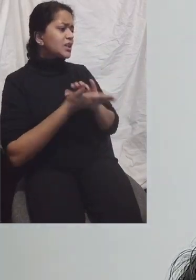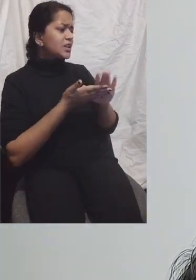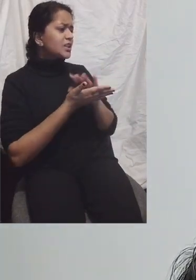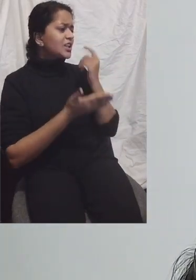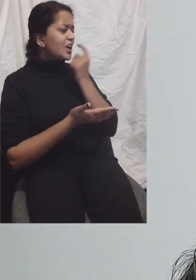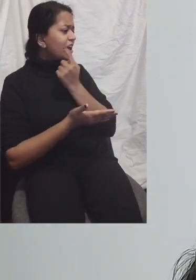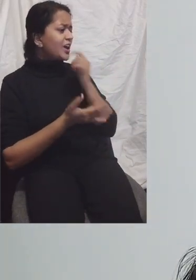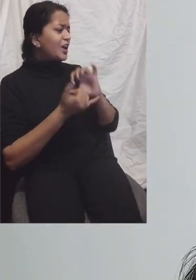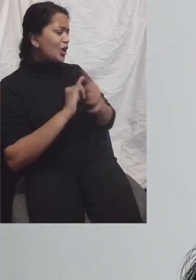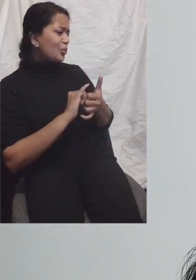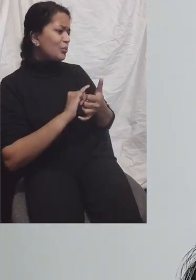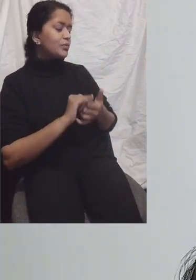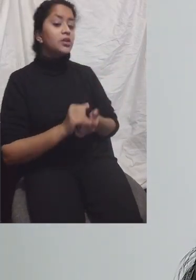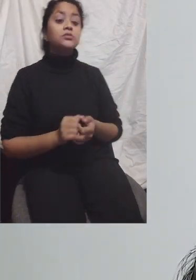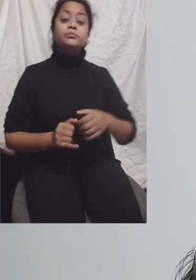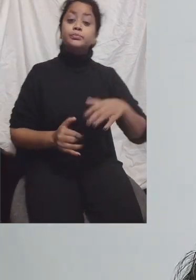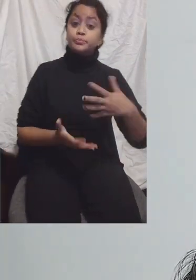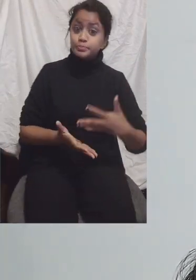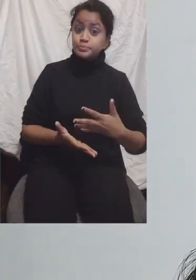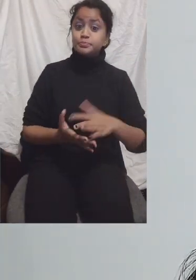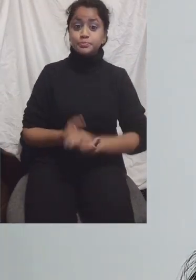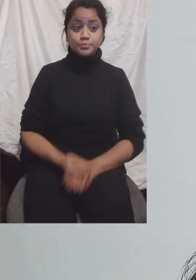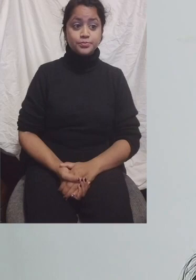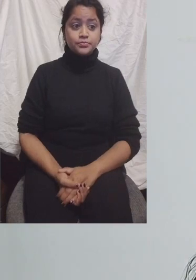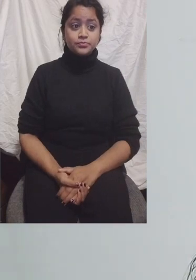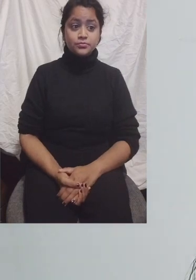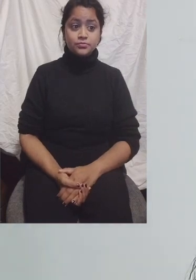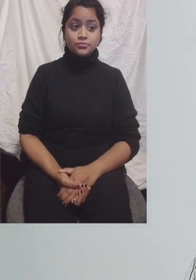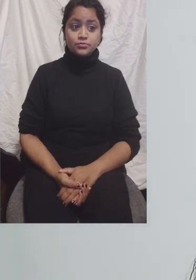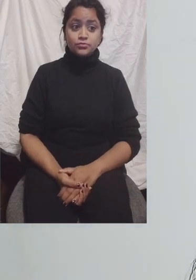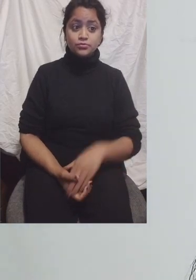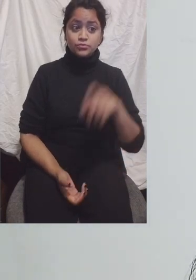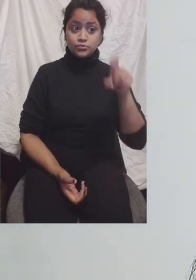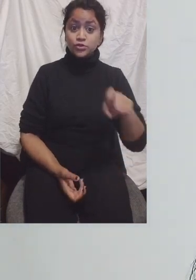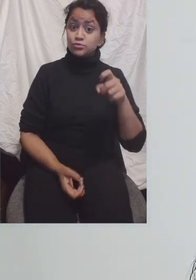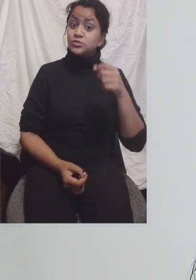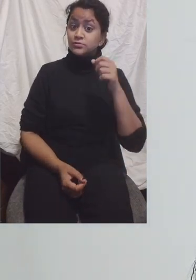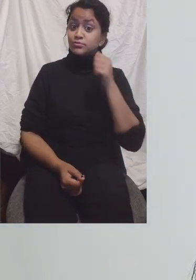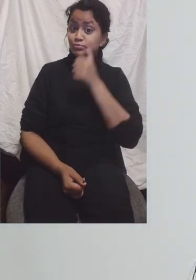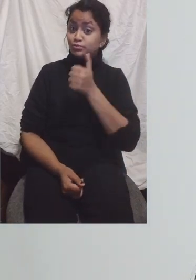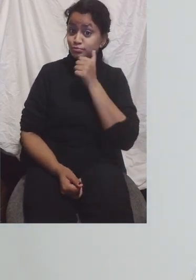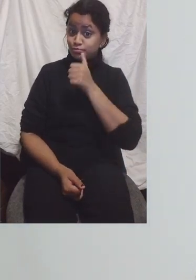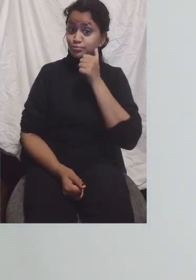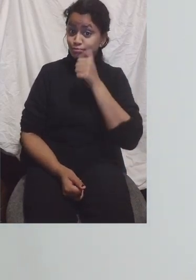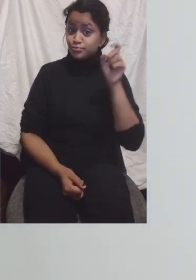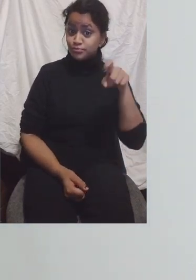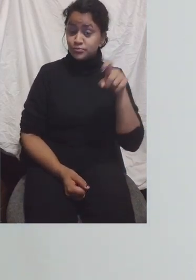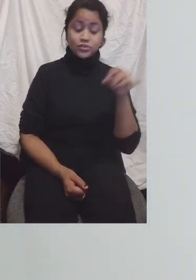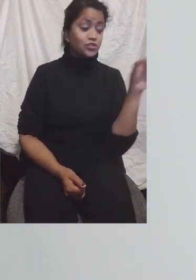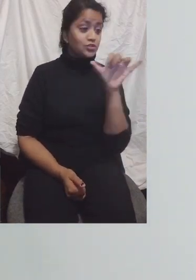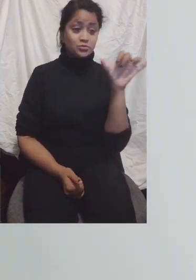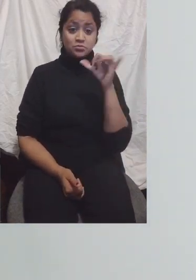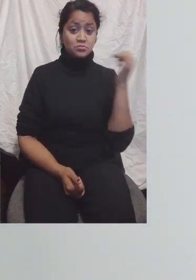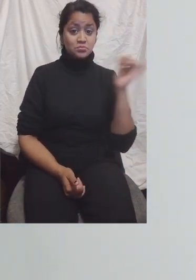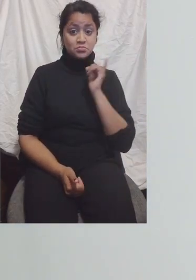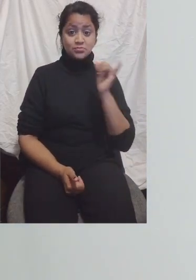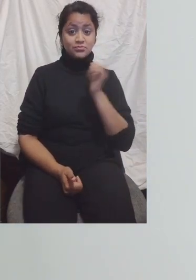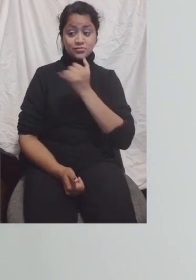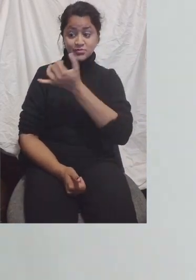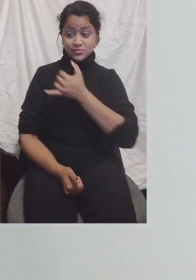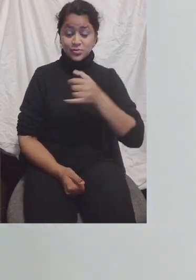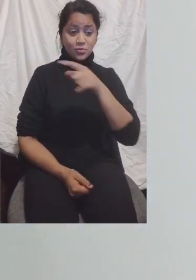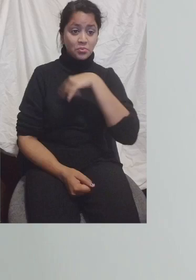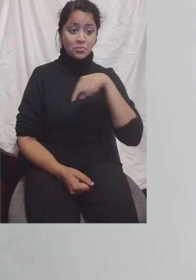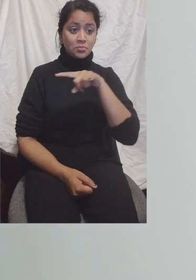puppy or a dog. It is. It's a big responsibility. So how should someone clean their pet's teeth? All right. So cleaning teeth.